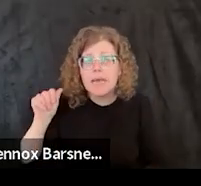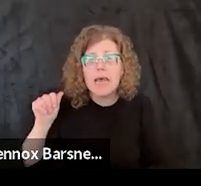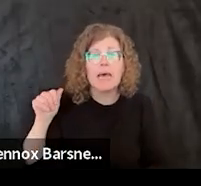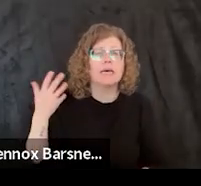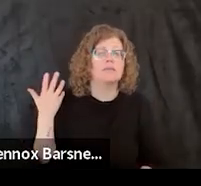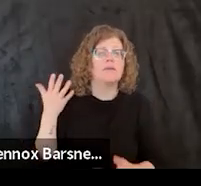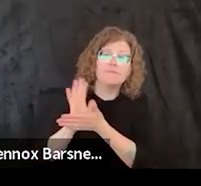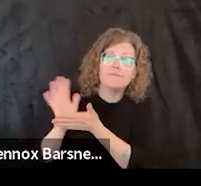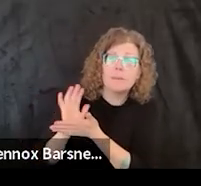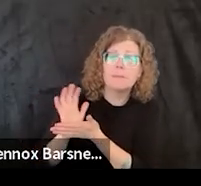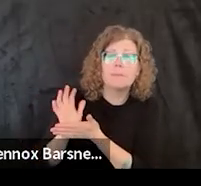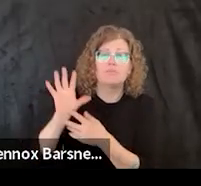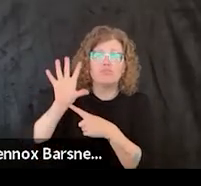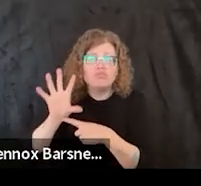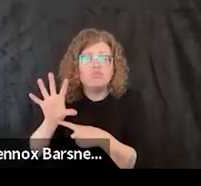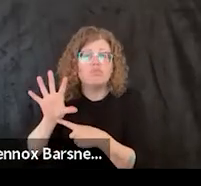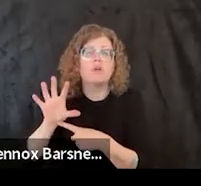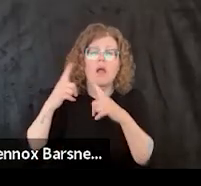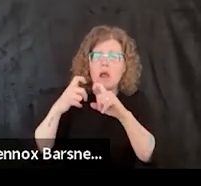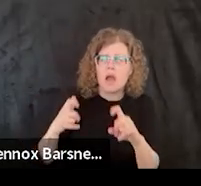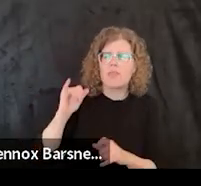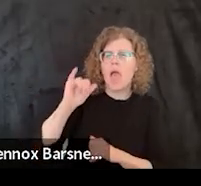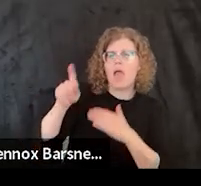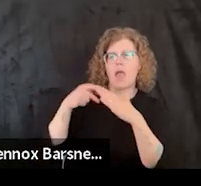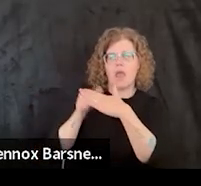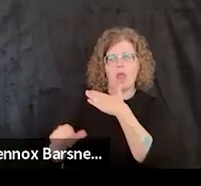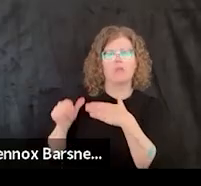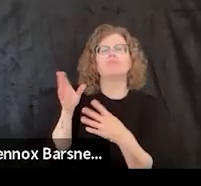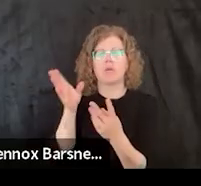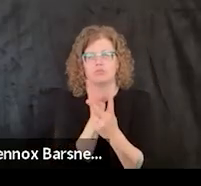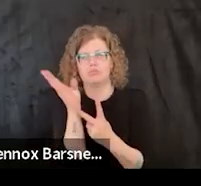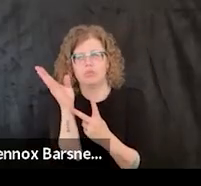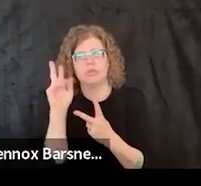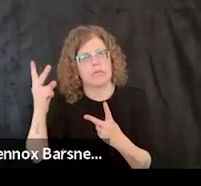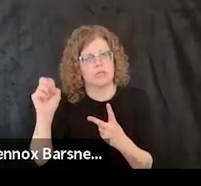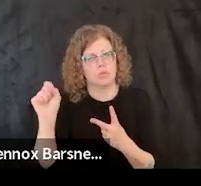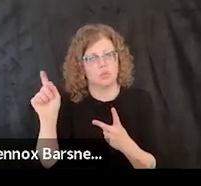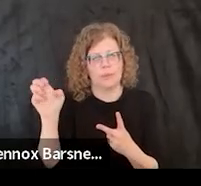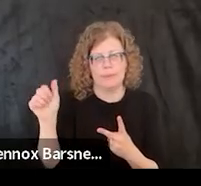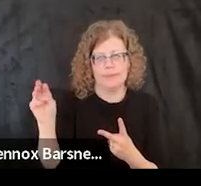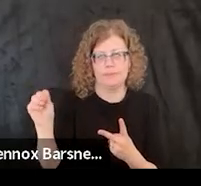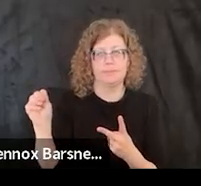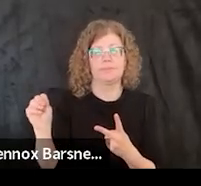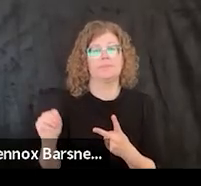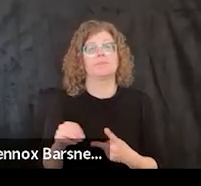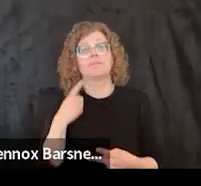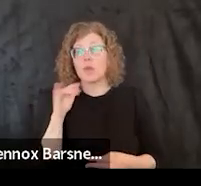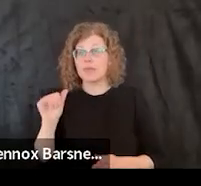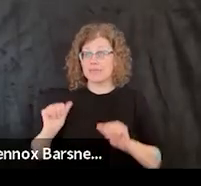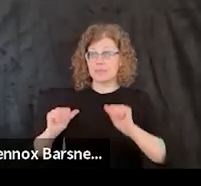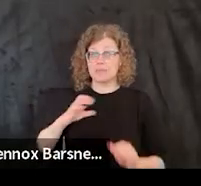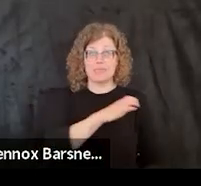apply to Stream 2. Assessment committees are multidisciplinary, and will be made